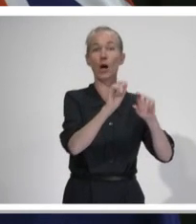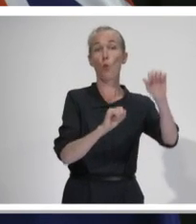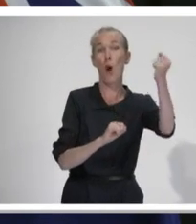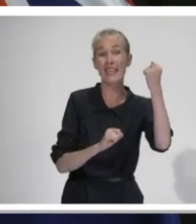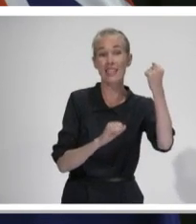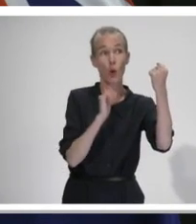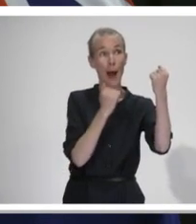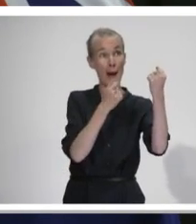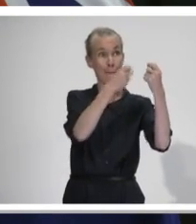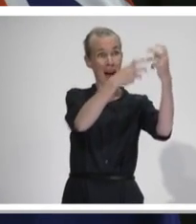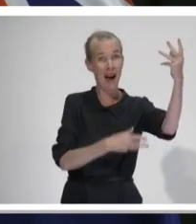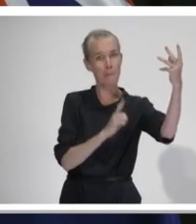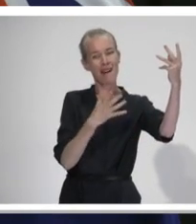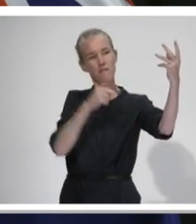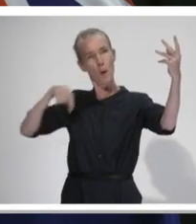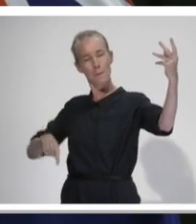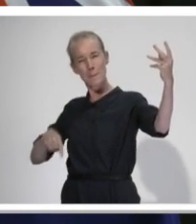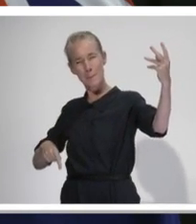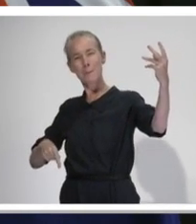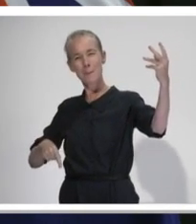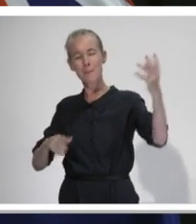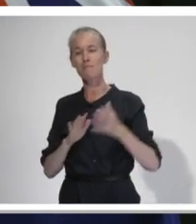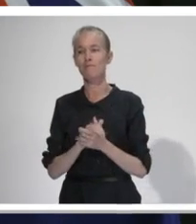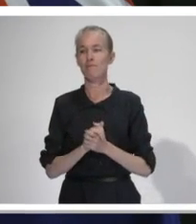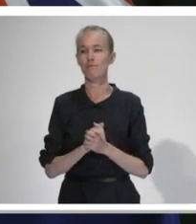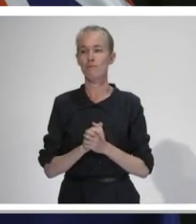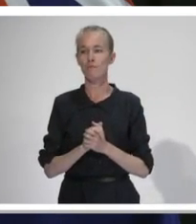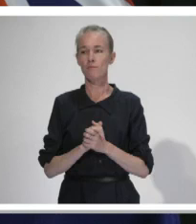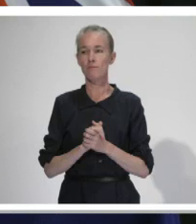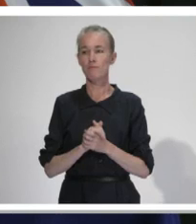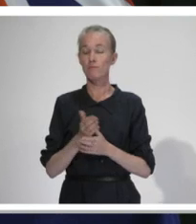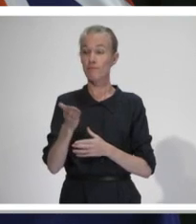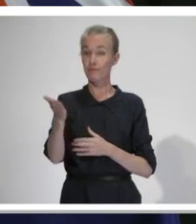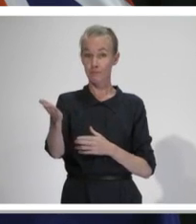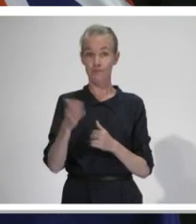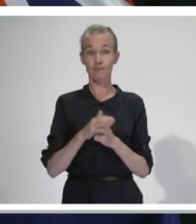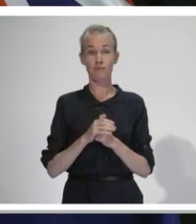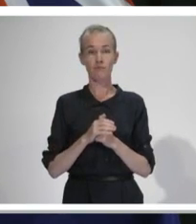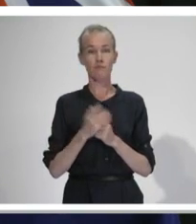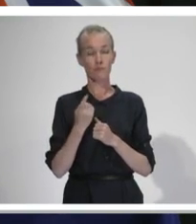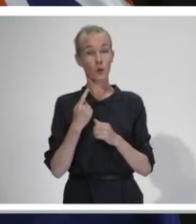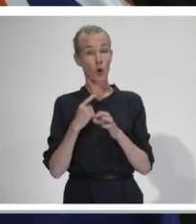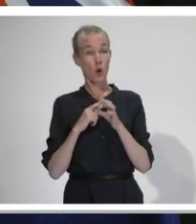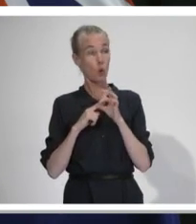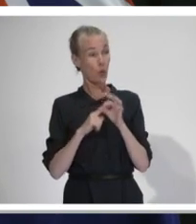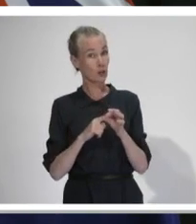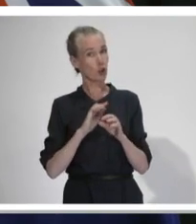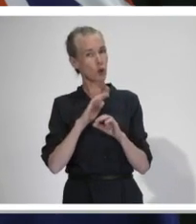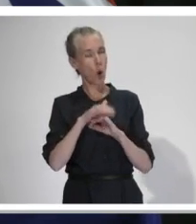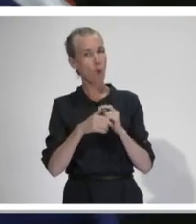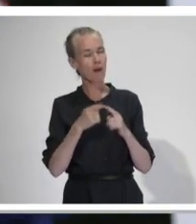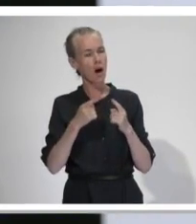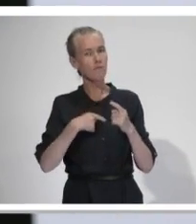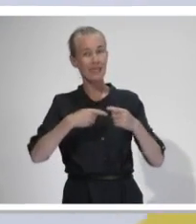that your public health response is capturing the concern around Māori and Pacifica communities? Well, we're